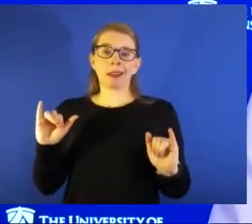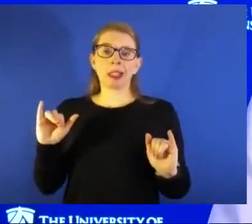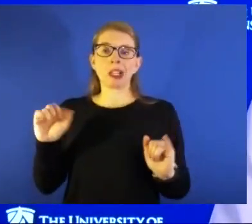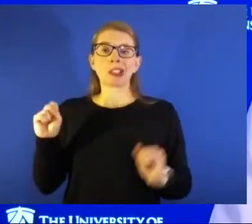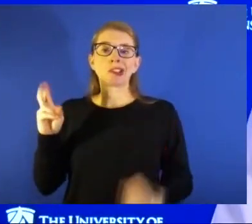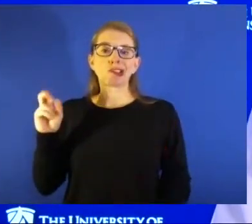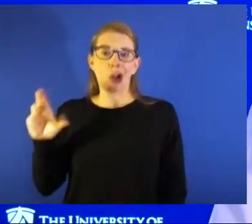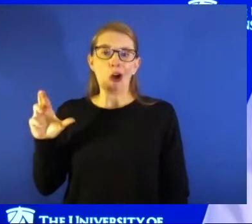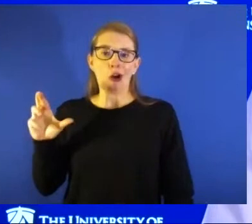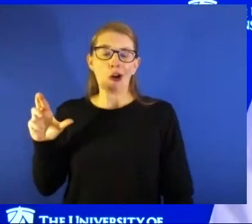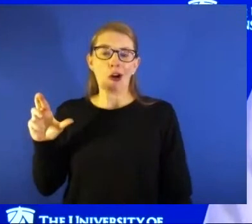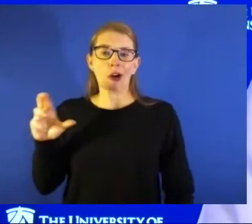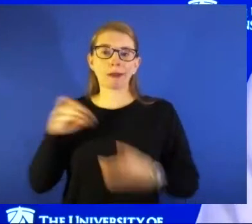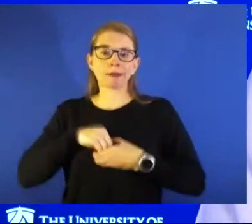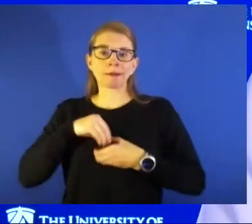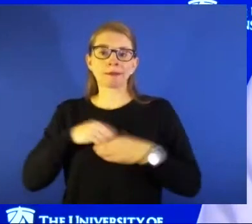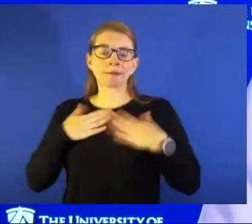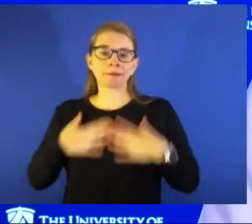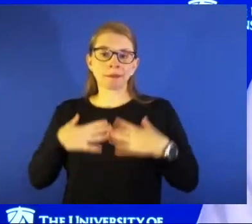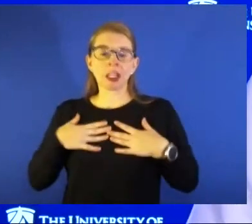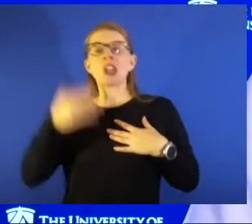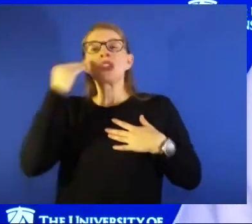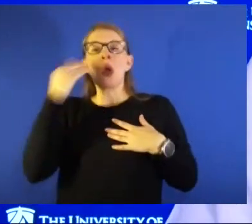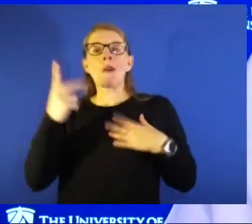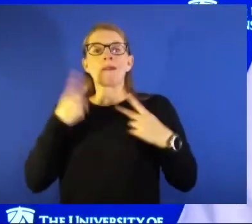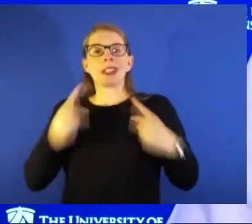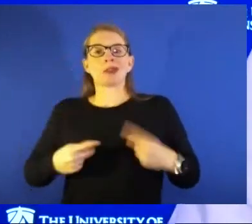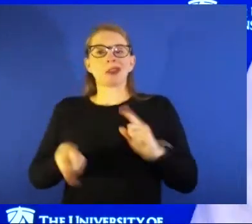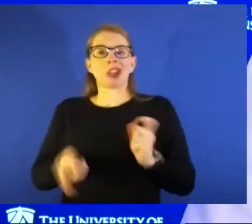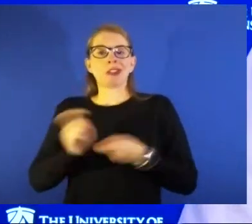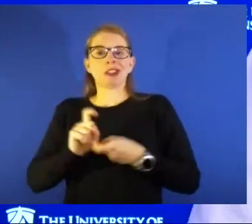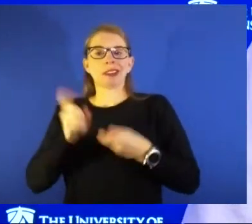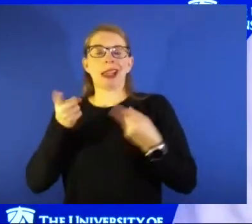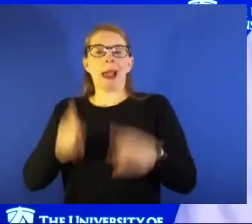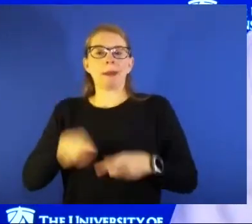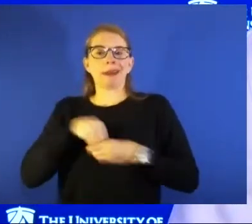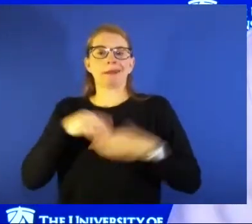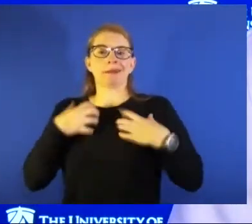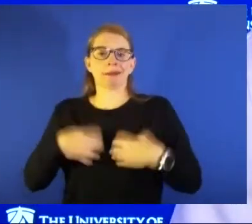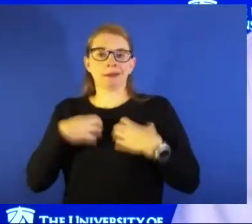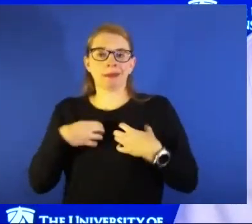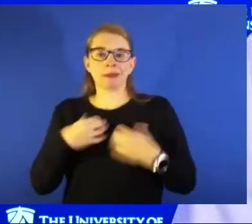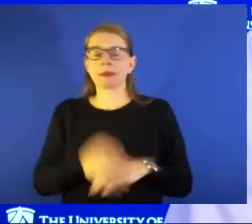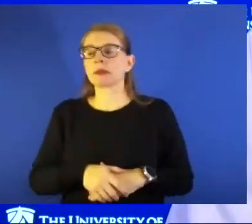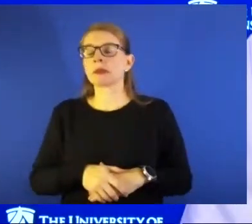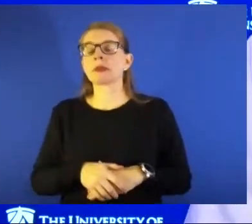know there are physical changes there. We also do believe there are physical changes